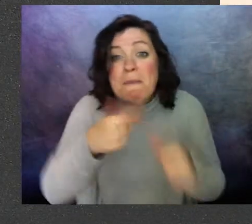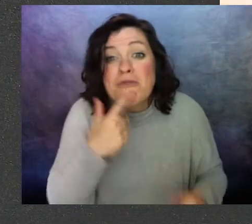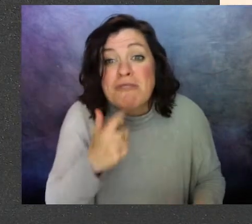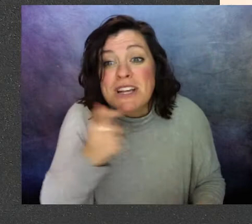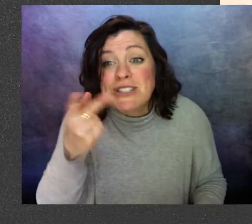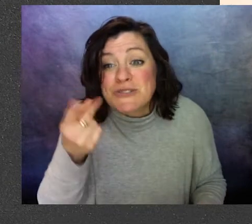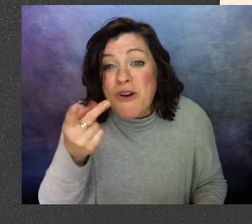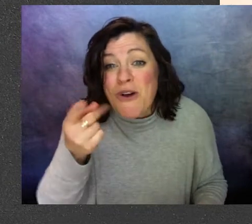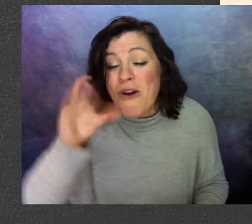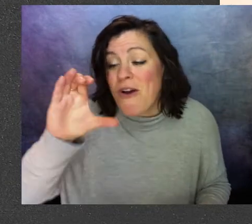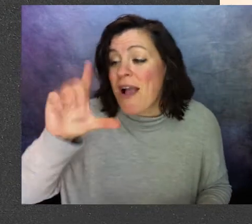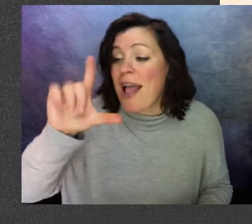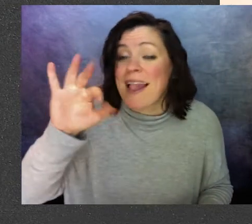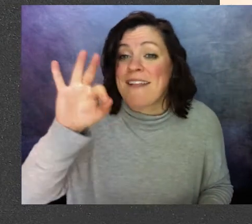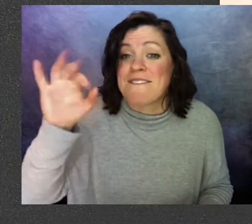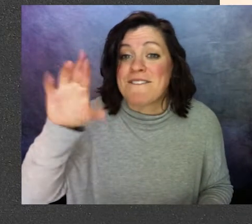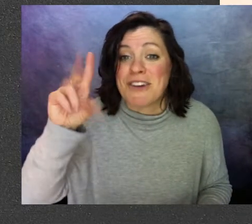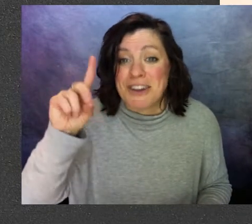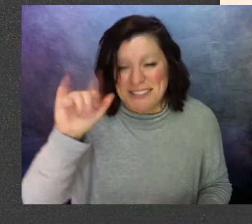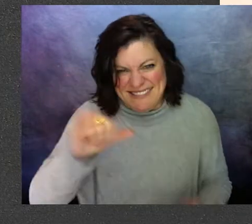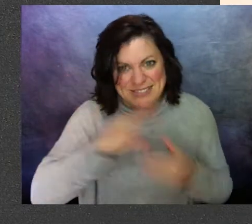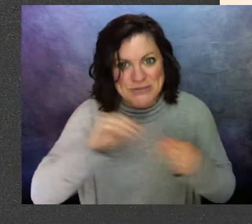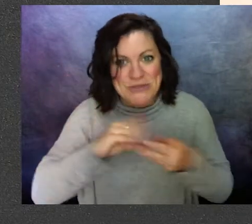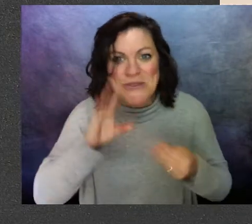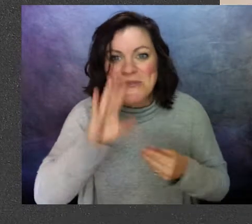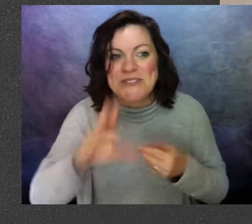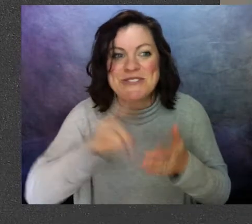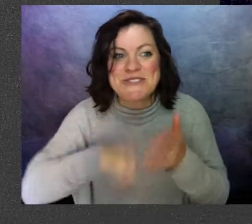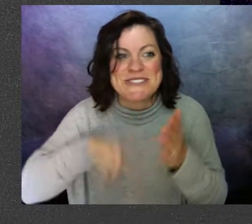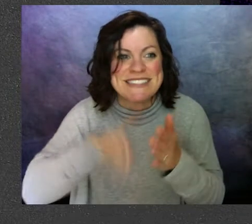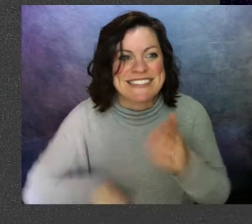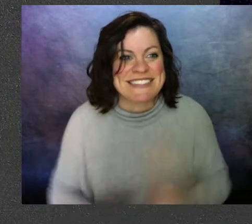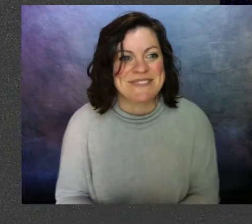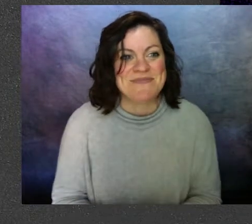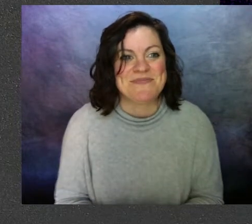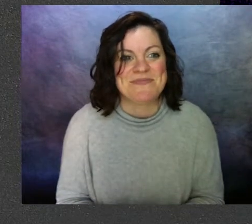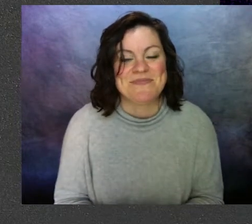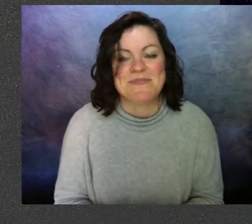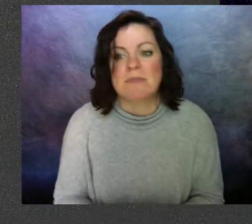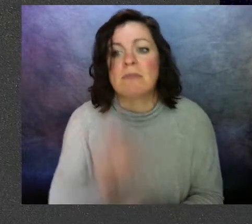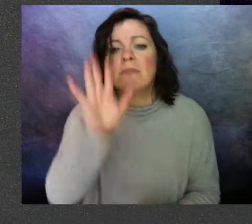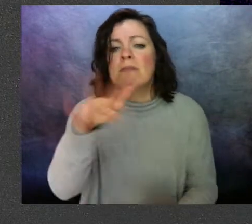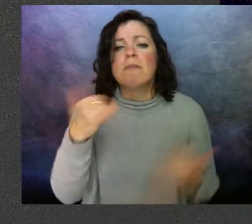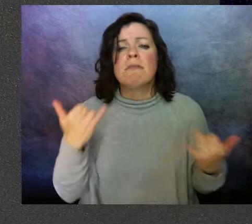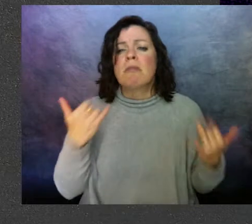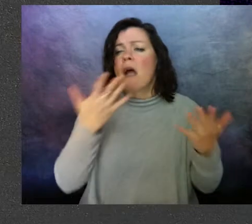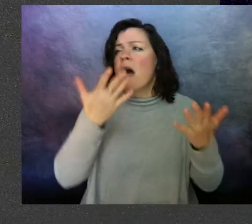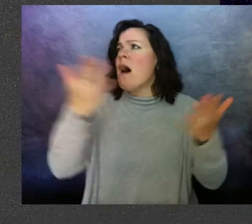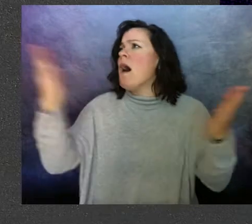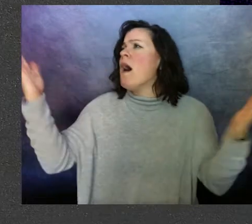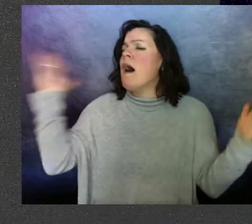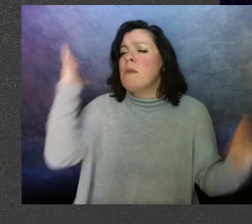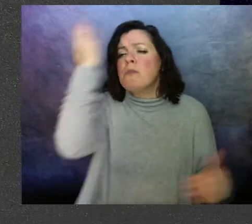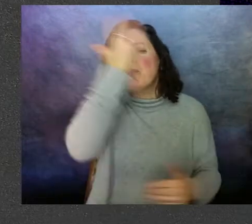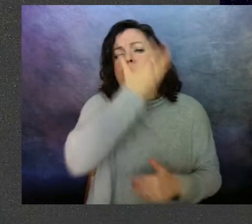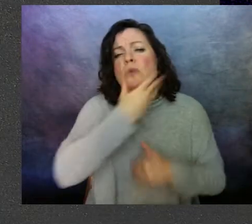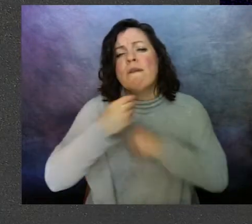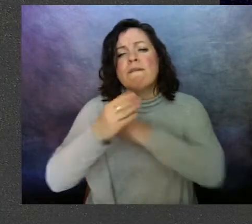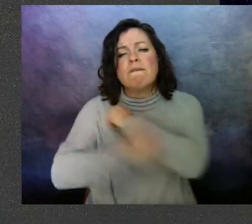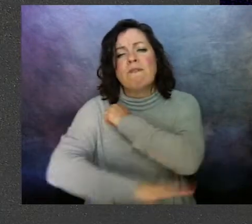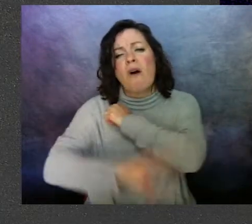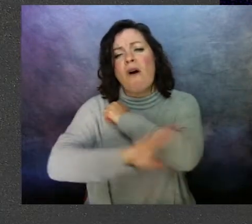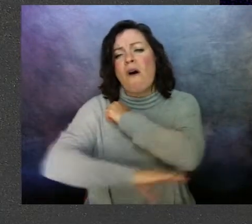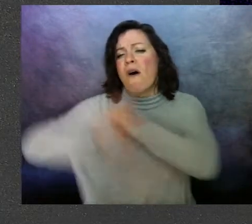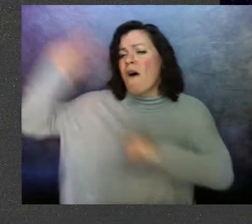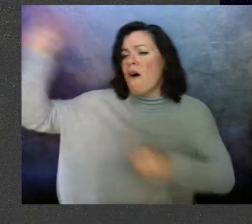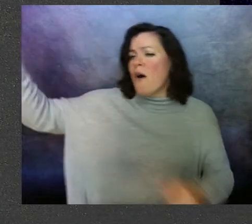it. Clifford, the Big Red Dog, The Big Leaf Pile. It was a beautiful fall day on Birdwell Island. Cleo,